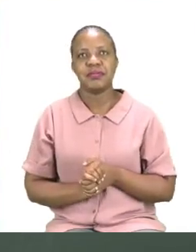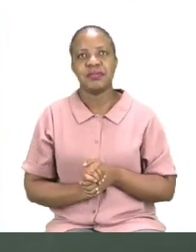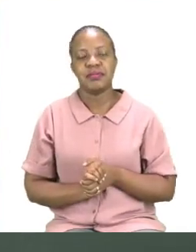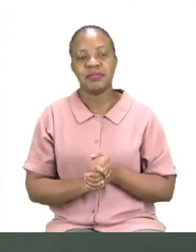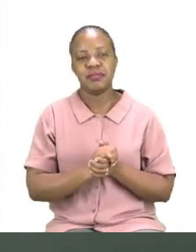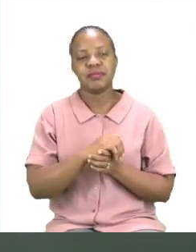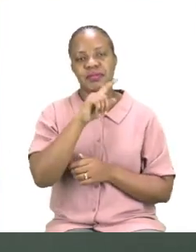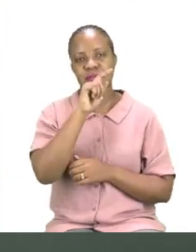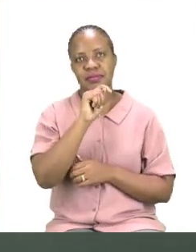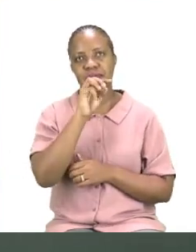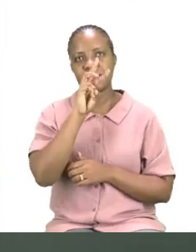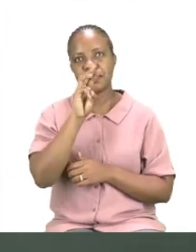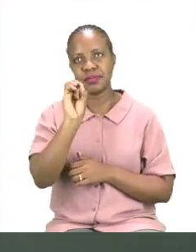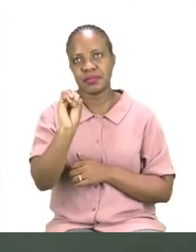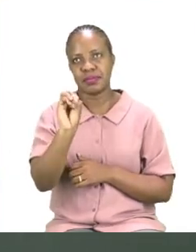2.